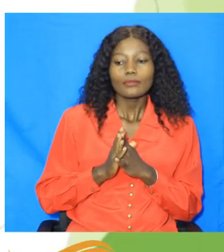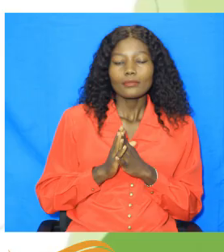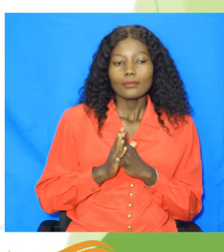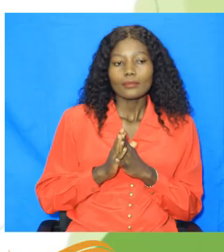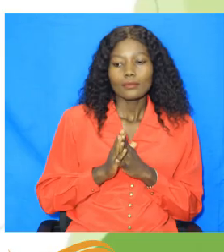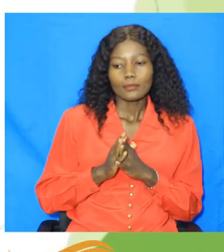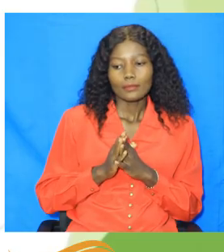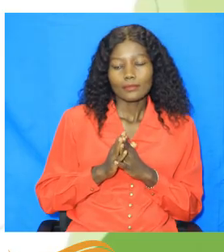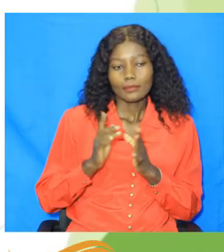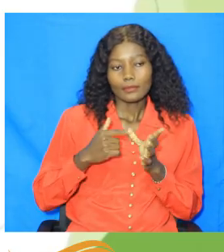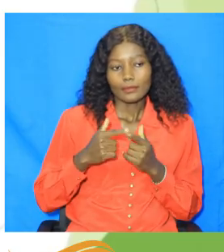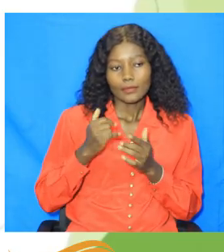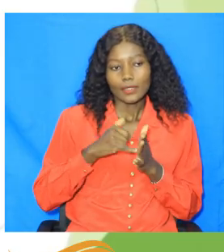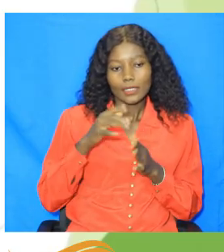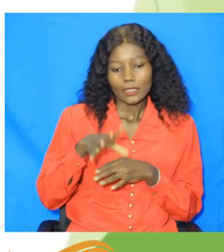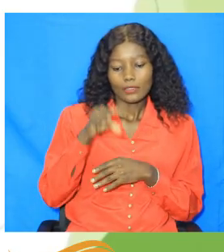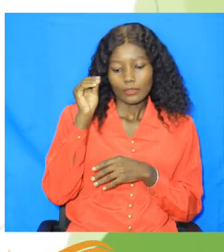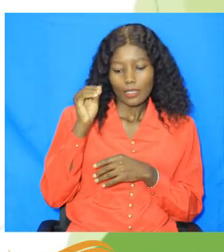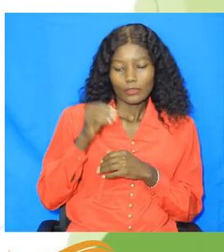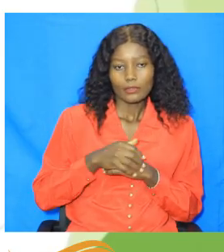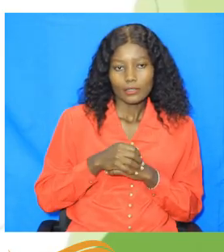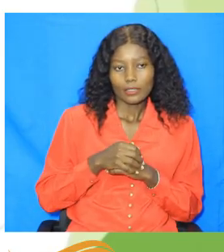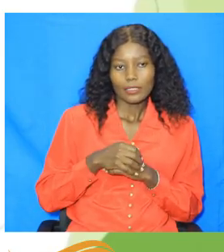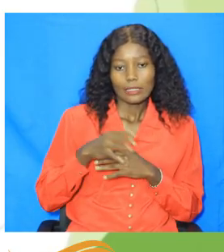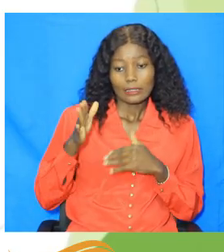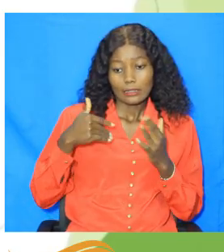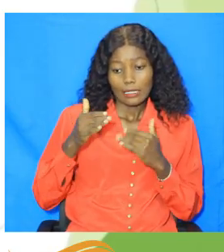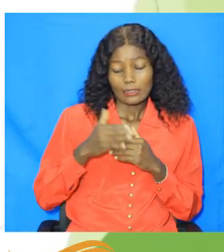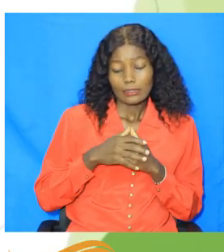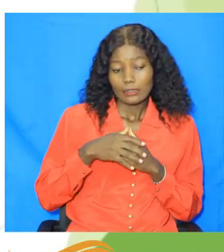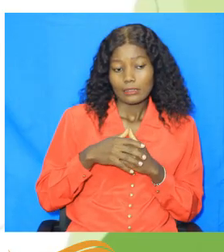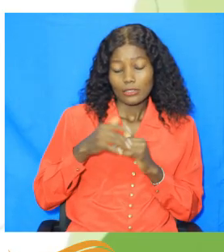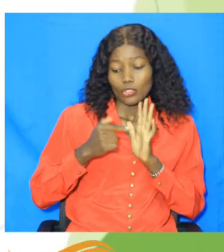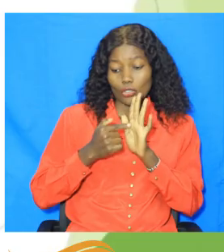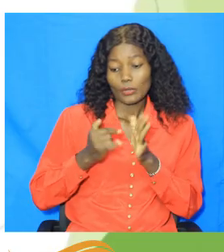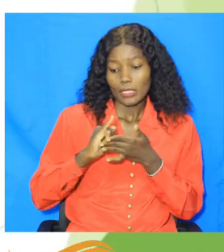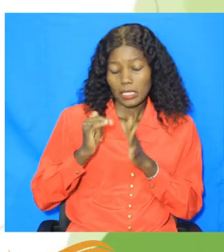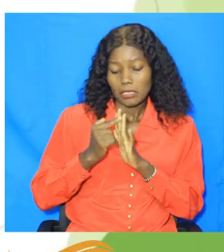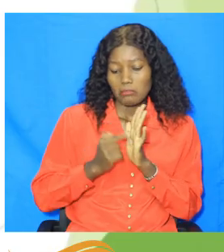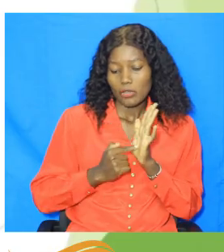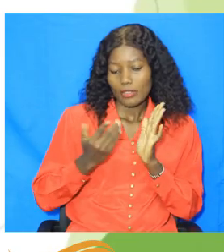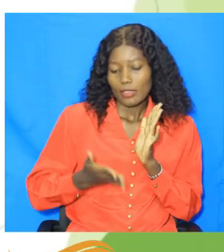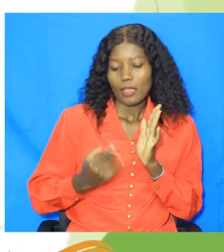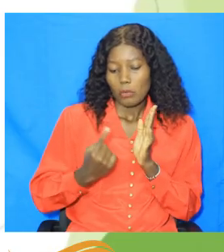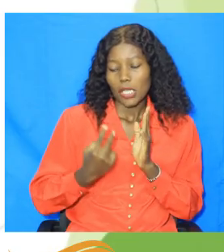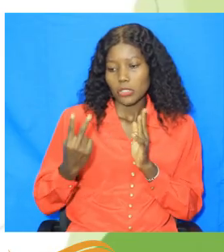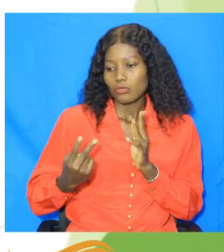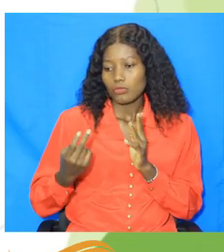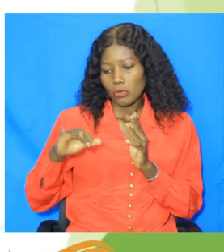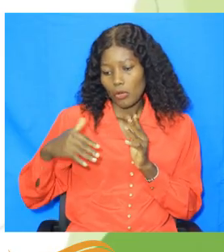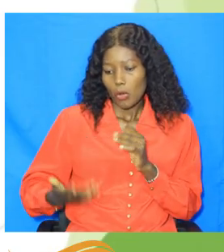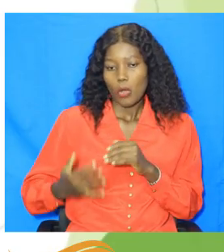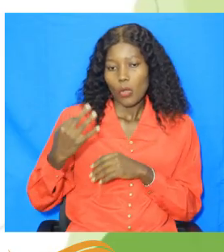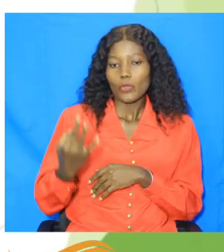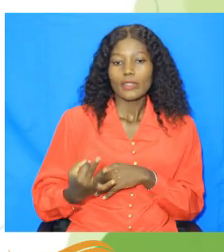and it's found, or the video review judge signals that yes, surely there was a point, either 1 or 2 or 3, the center referee